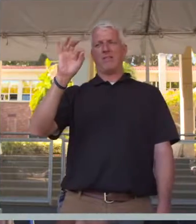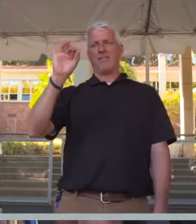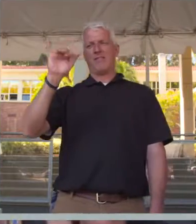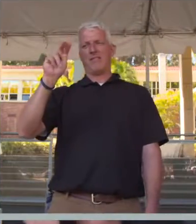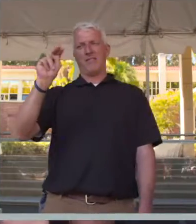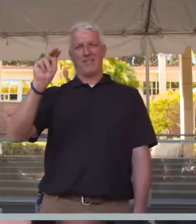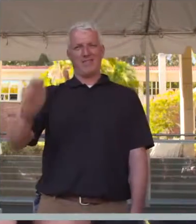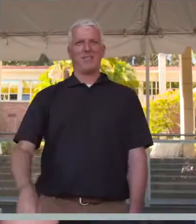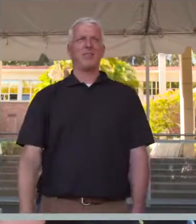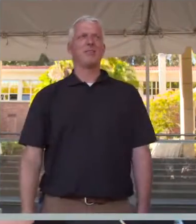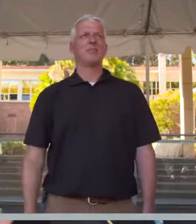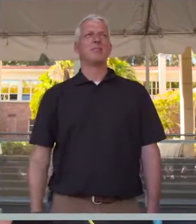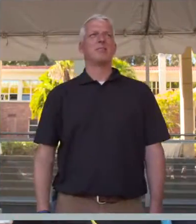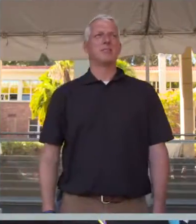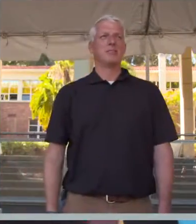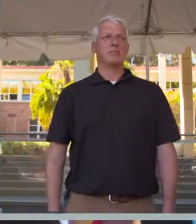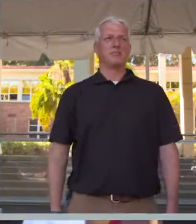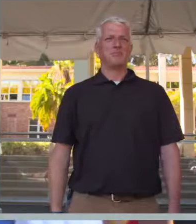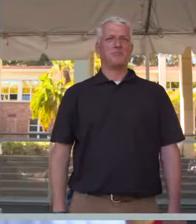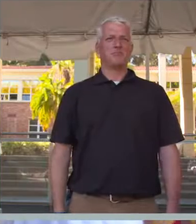Sharzad Abadian.